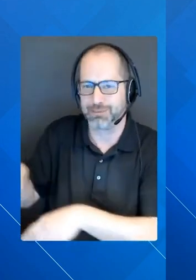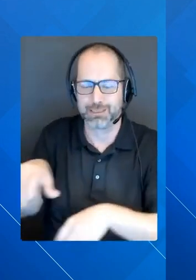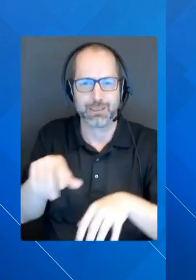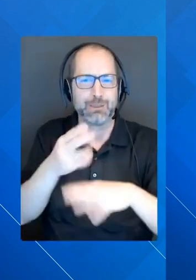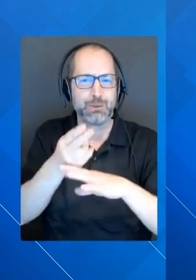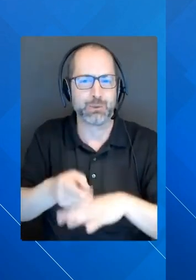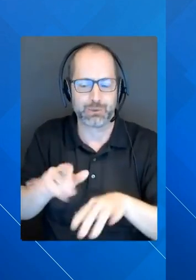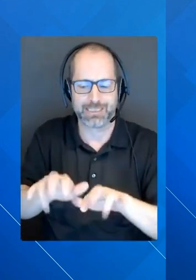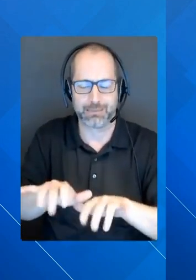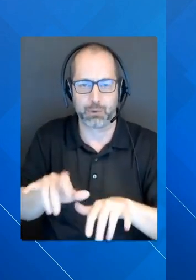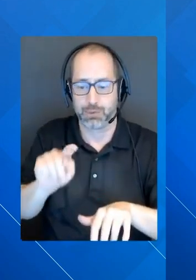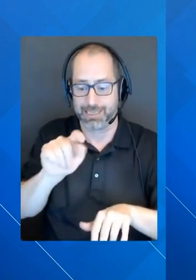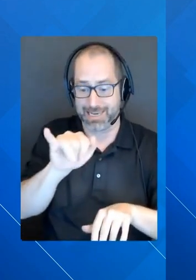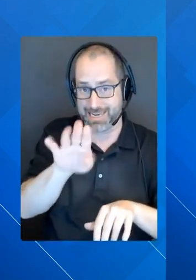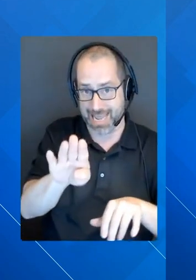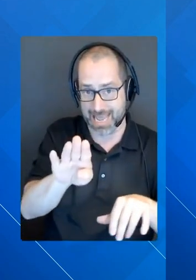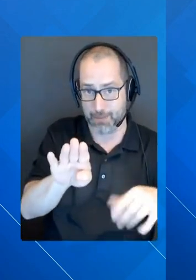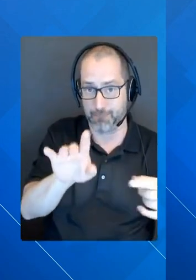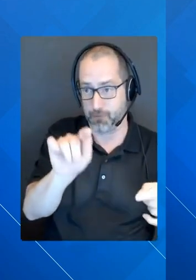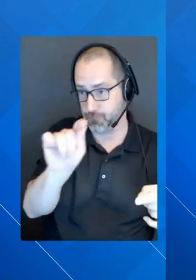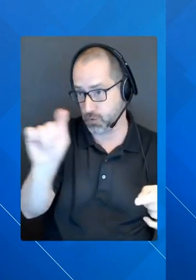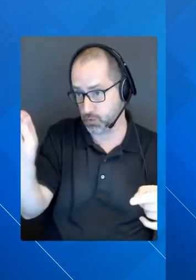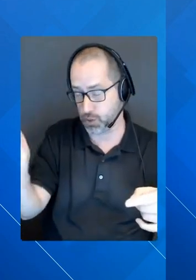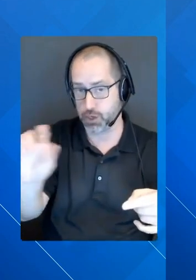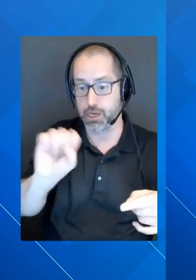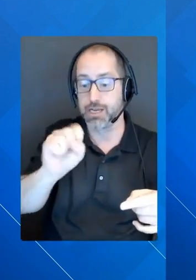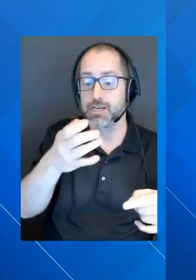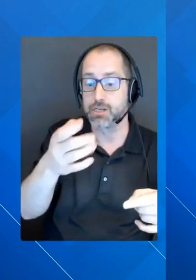Using Tab to move forward, Shift Tab to move